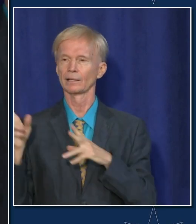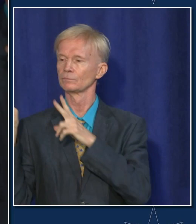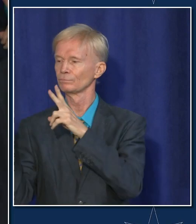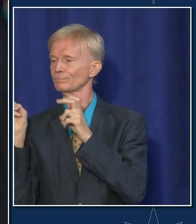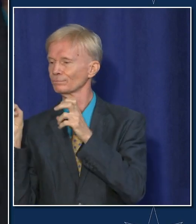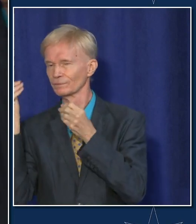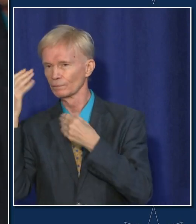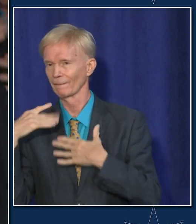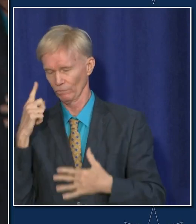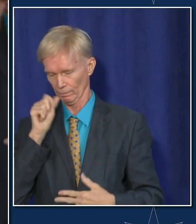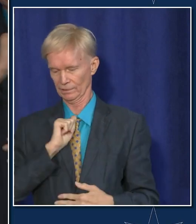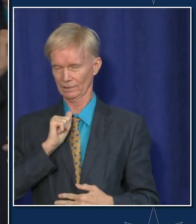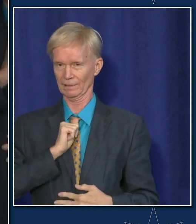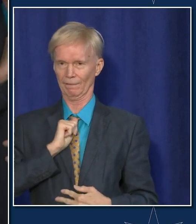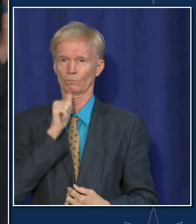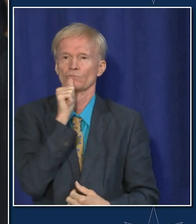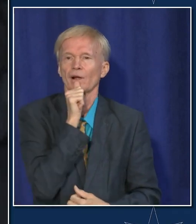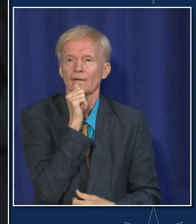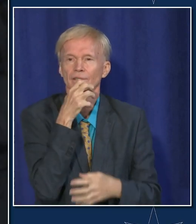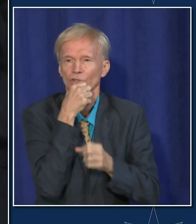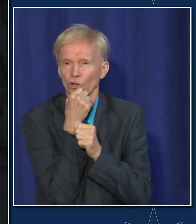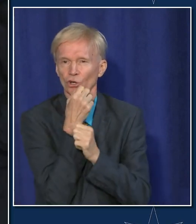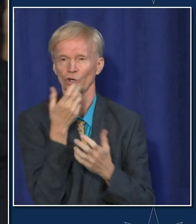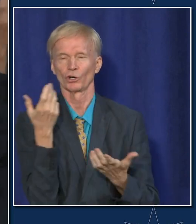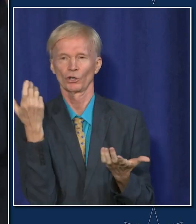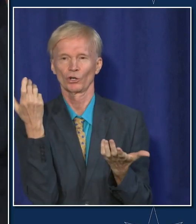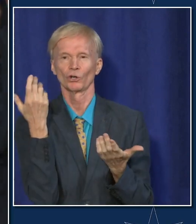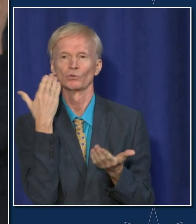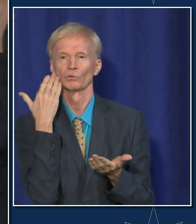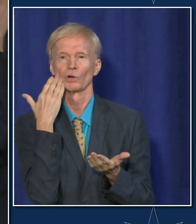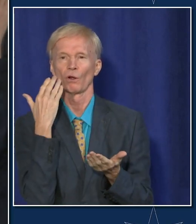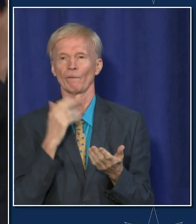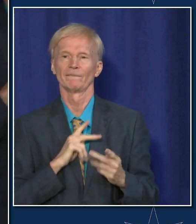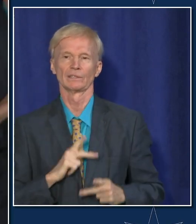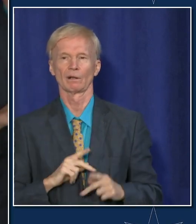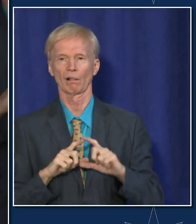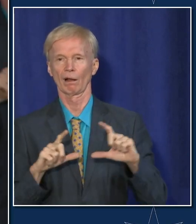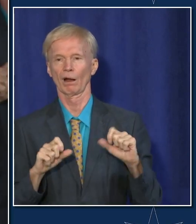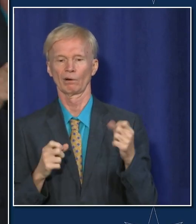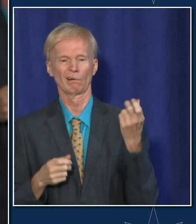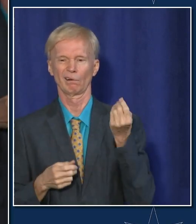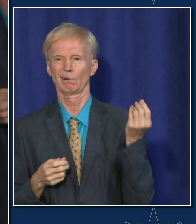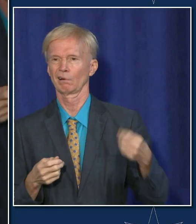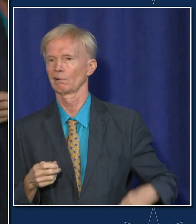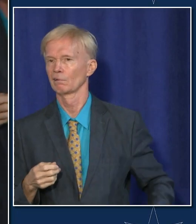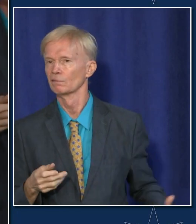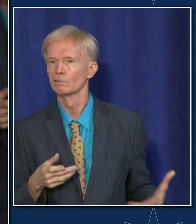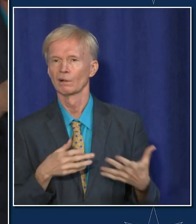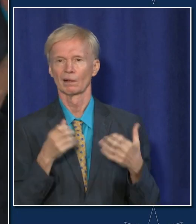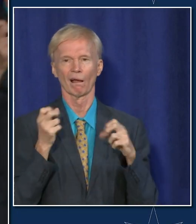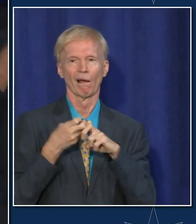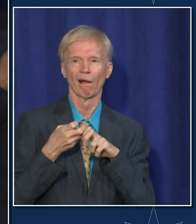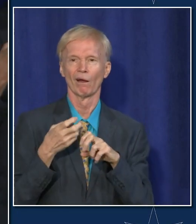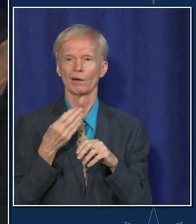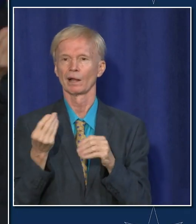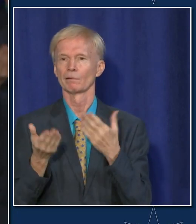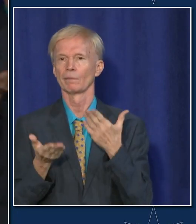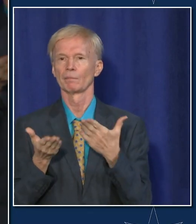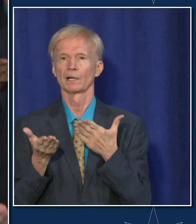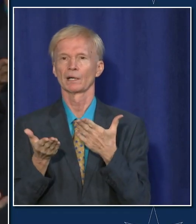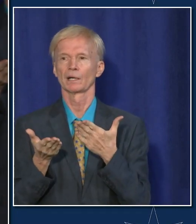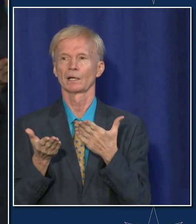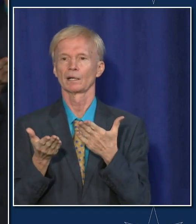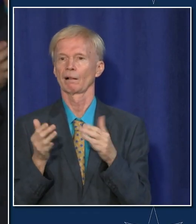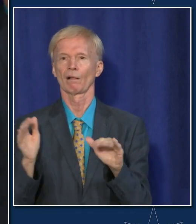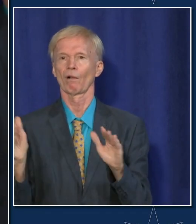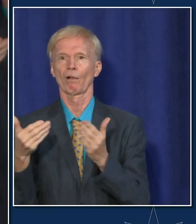way that is private and secure, because we know that, the physical card can be hard, and, as this may become part of what we